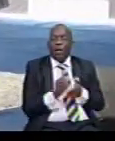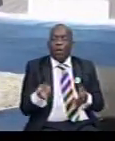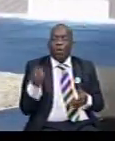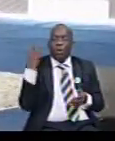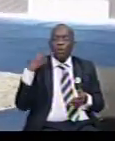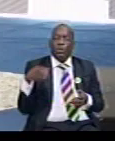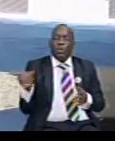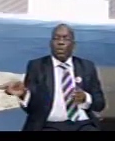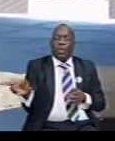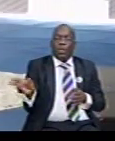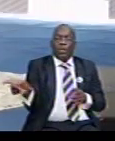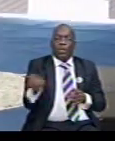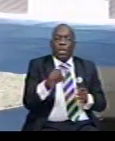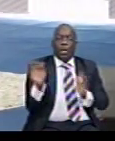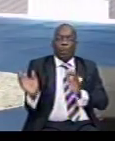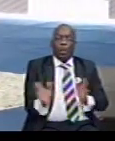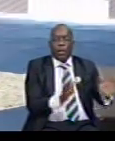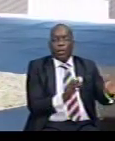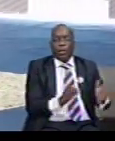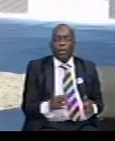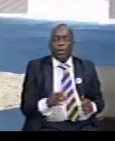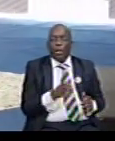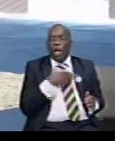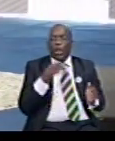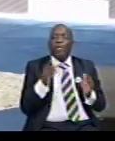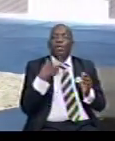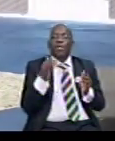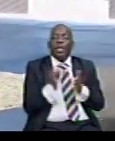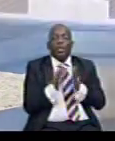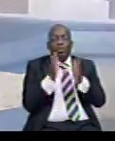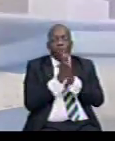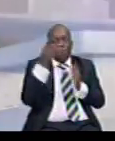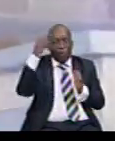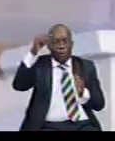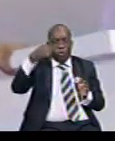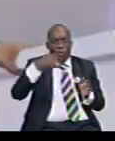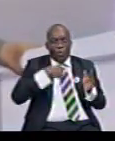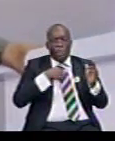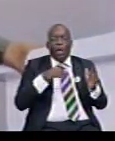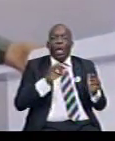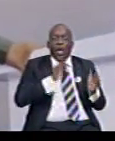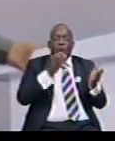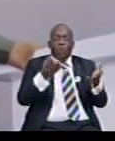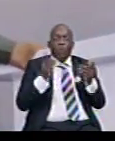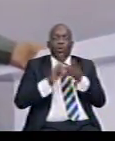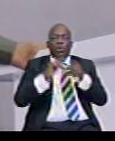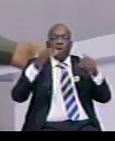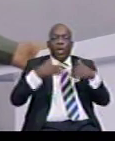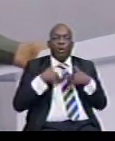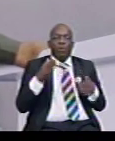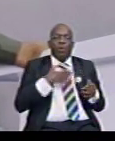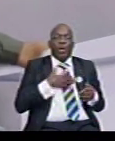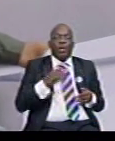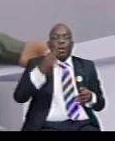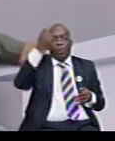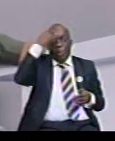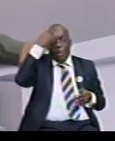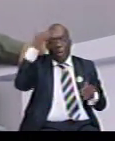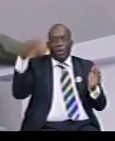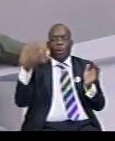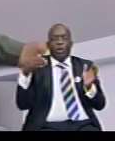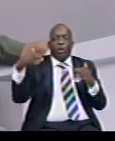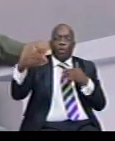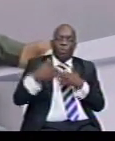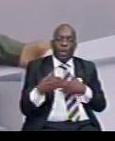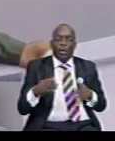he said, please pray for me. I want to have my mind back, my sanity back, my brain, everything back. And